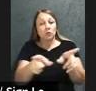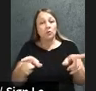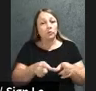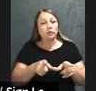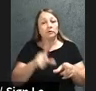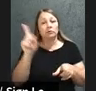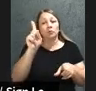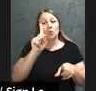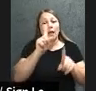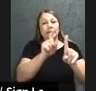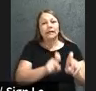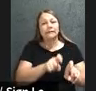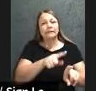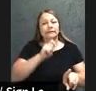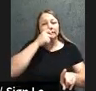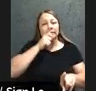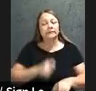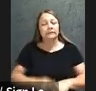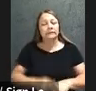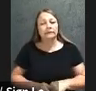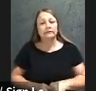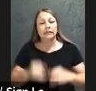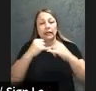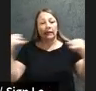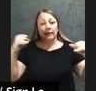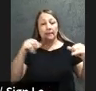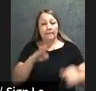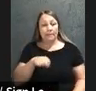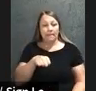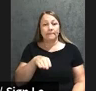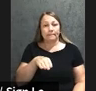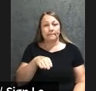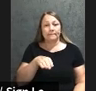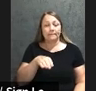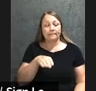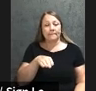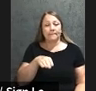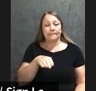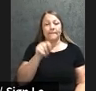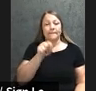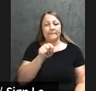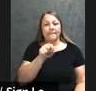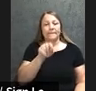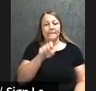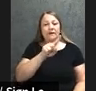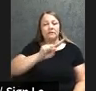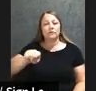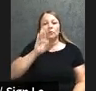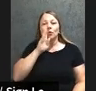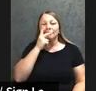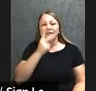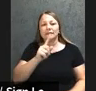COVID-19. So that link at the bottom of the screen is where you go on to find those locations.